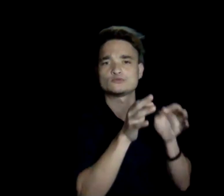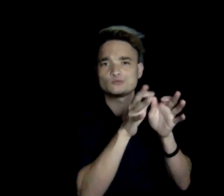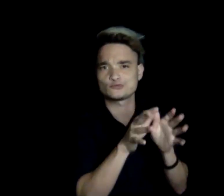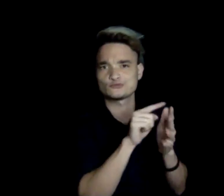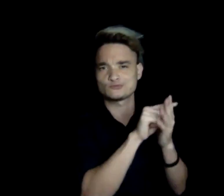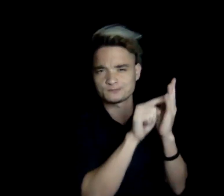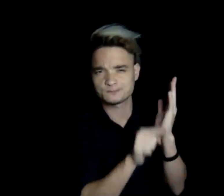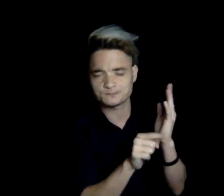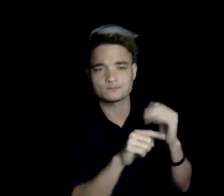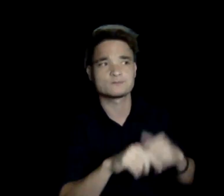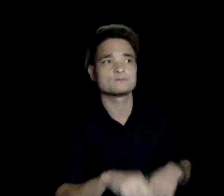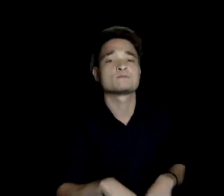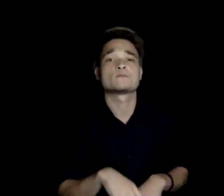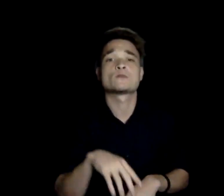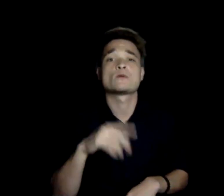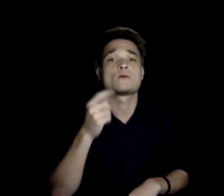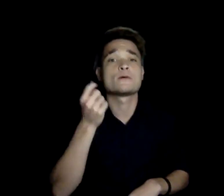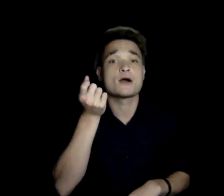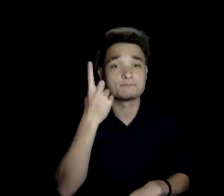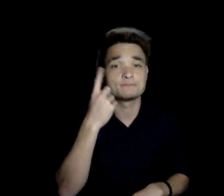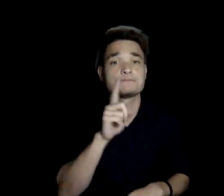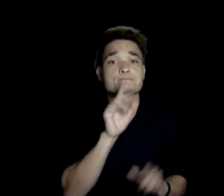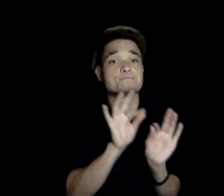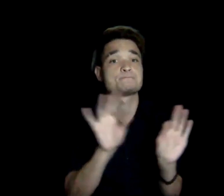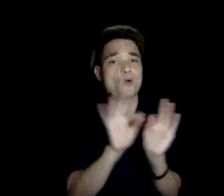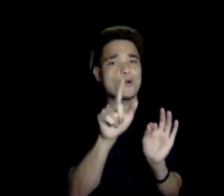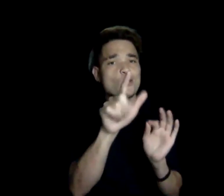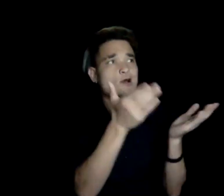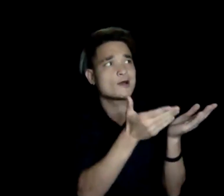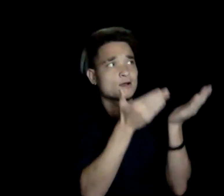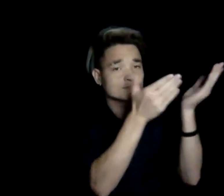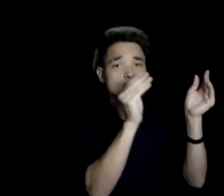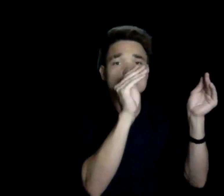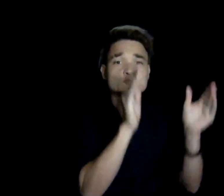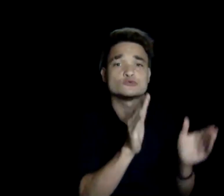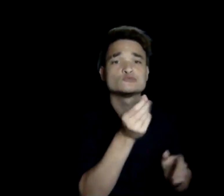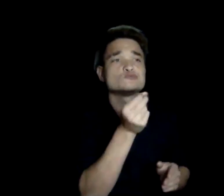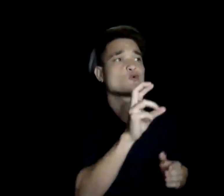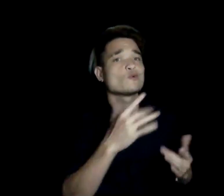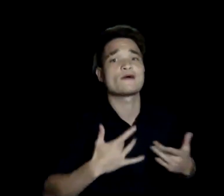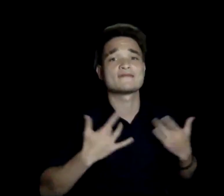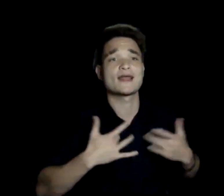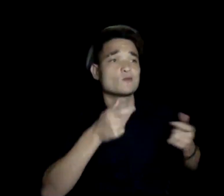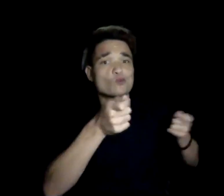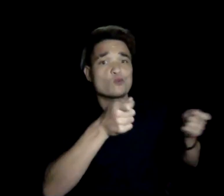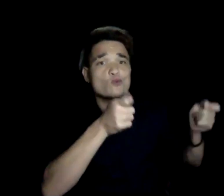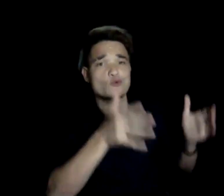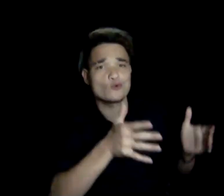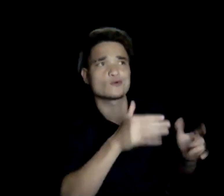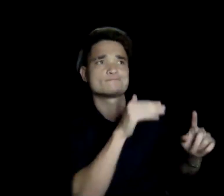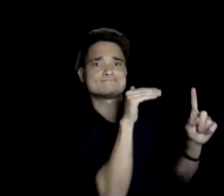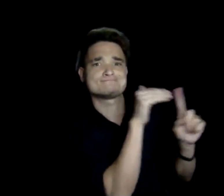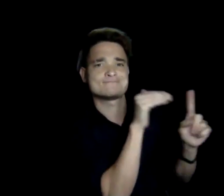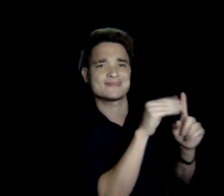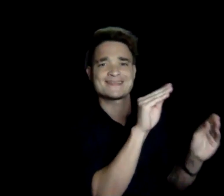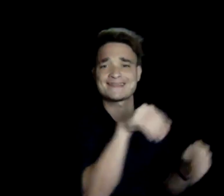with the teacher about how to use an interpreter and all the various things involved. It's important that you suggest to the teacher